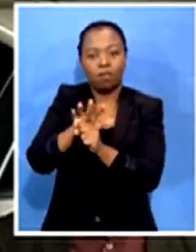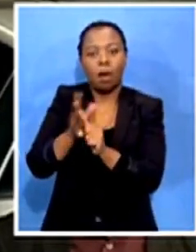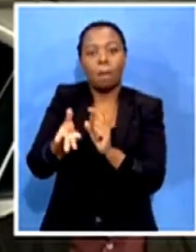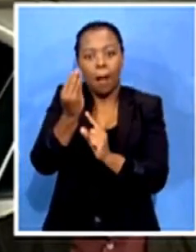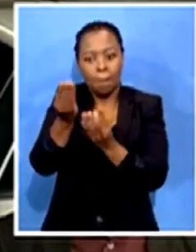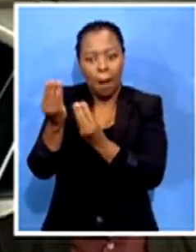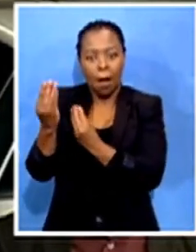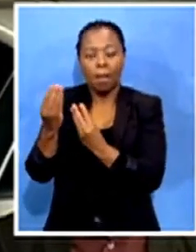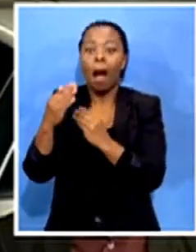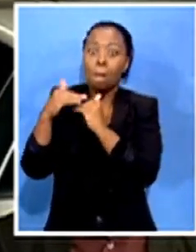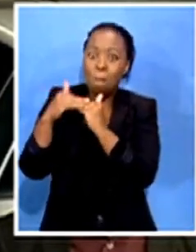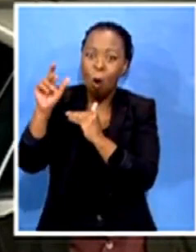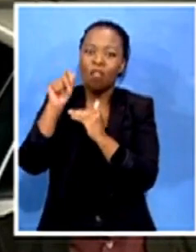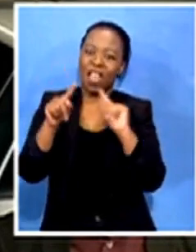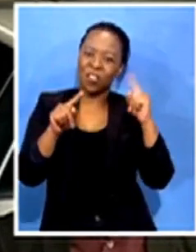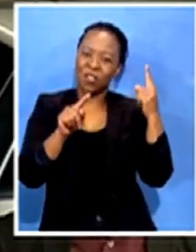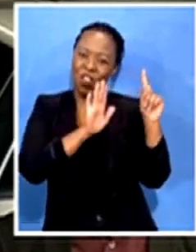the evidence is already showing.